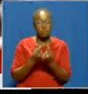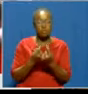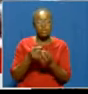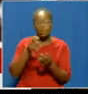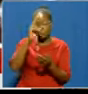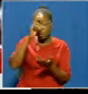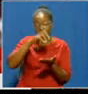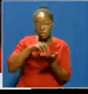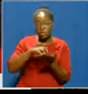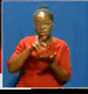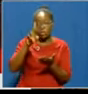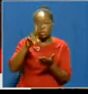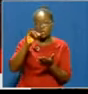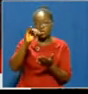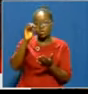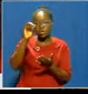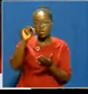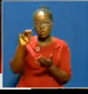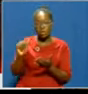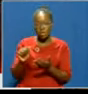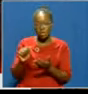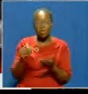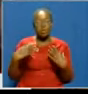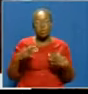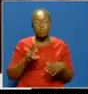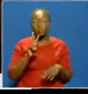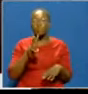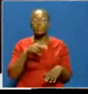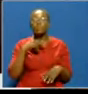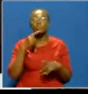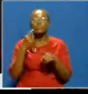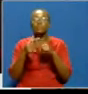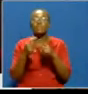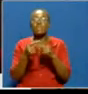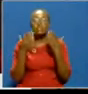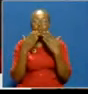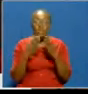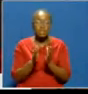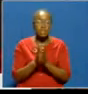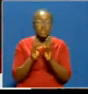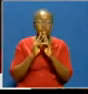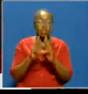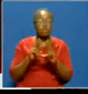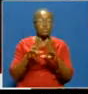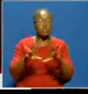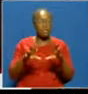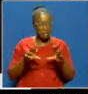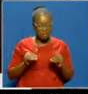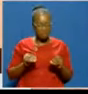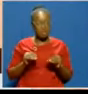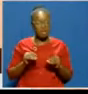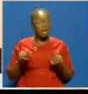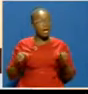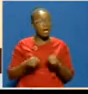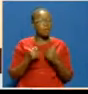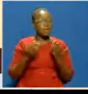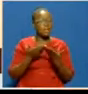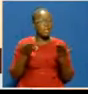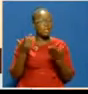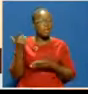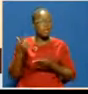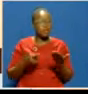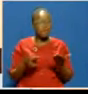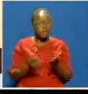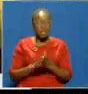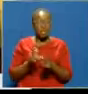where two people were killed. I have received, seen a report from the Inspector General about what is going on there. During the